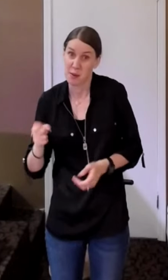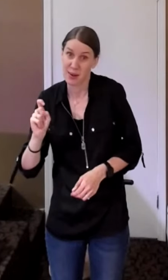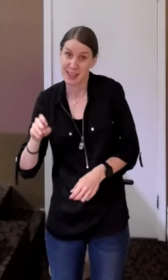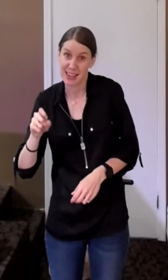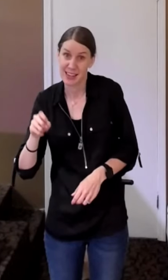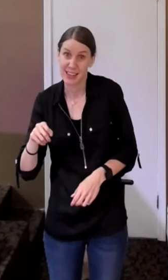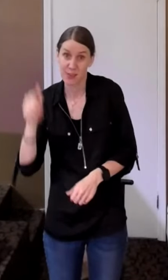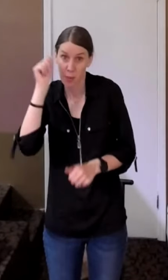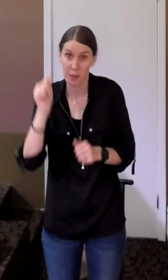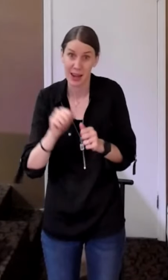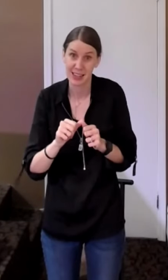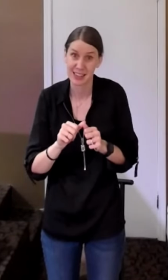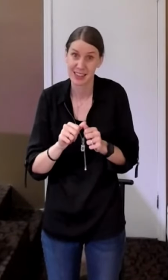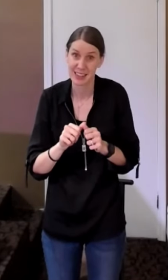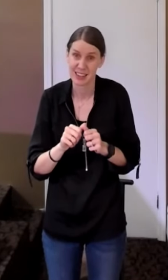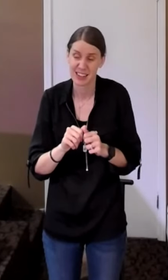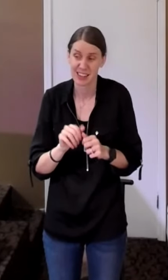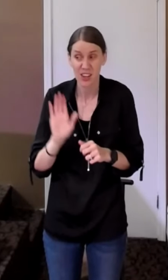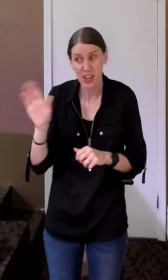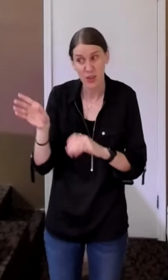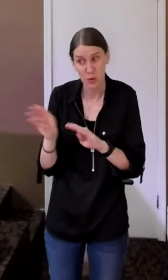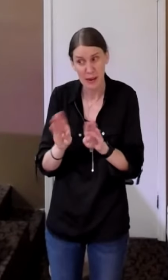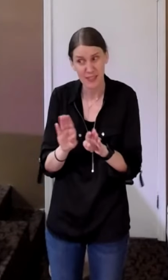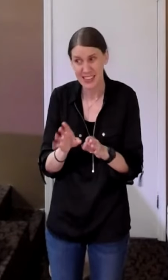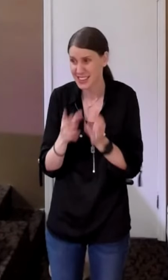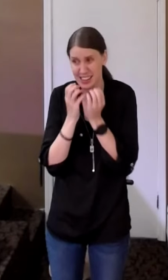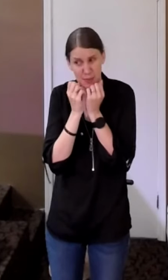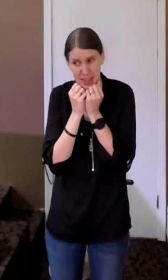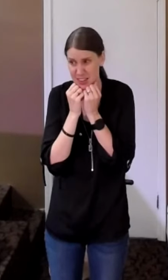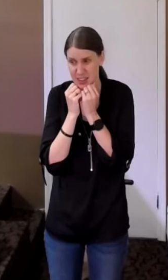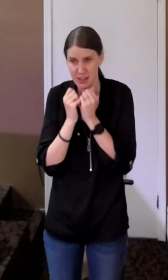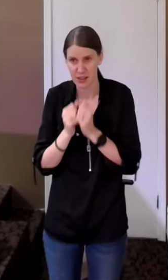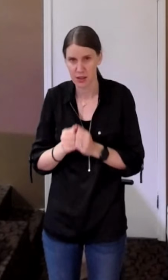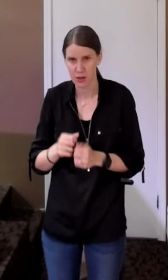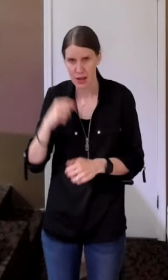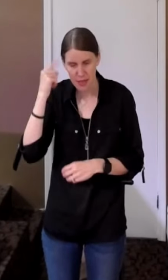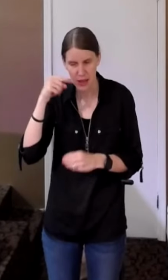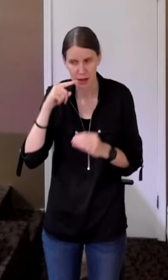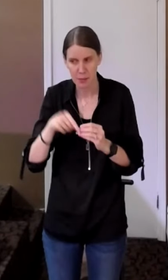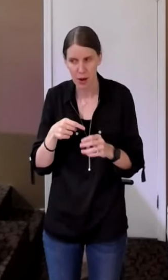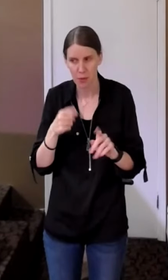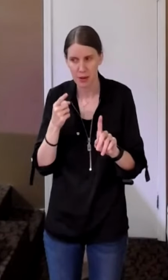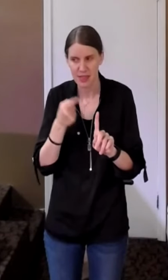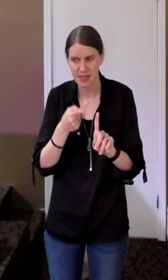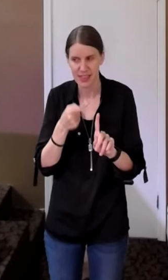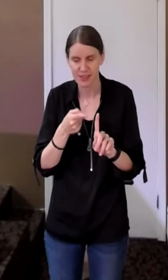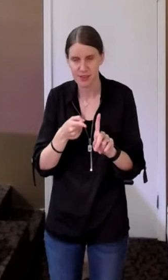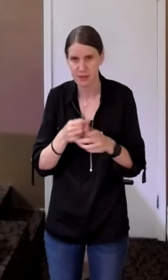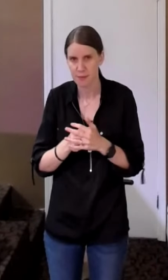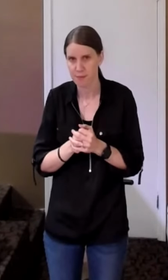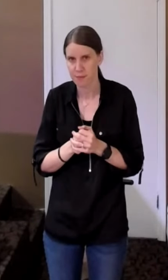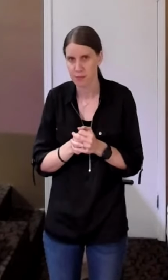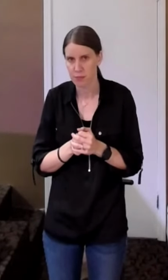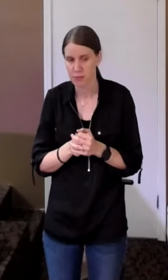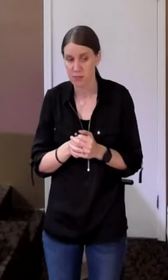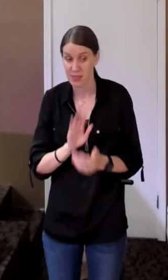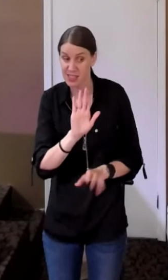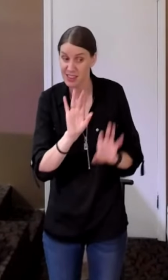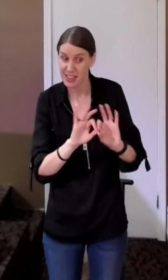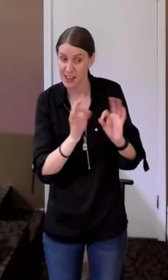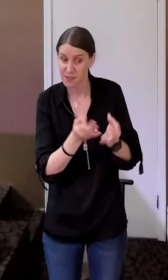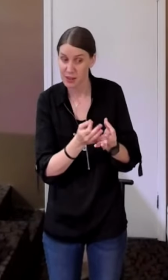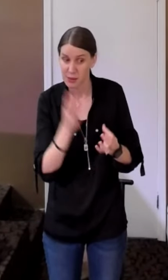very compassionate. Have you thought about this? Do you know that they've gone through